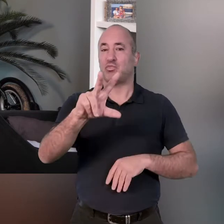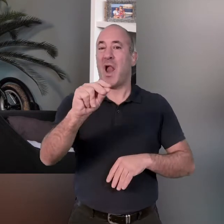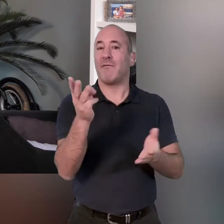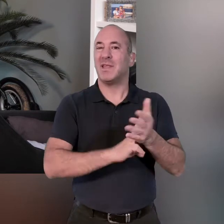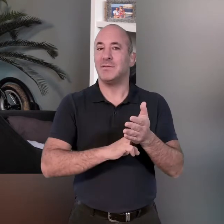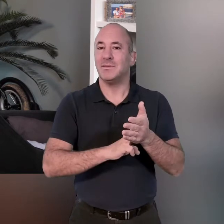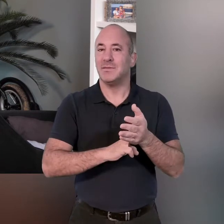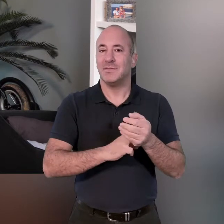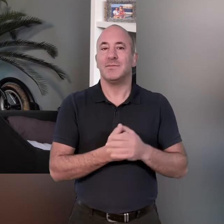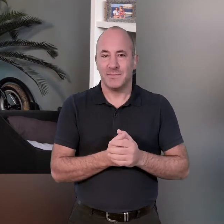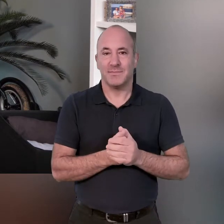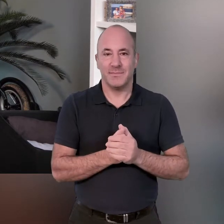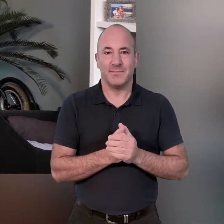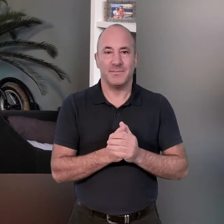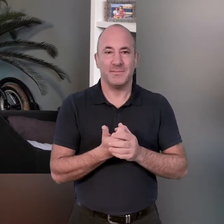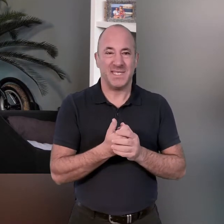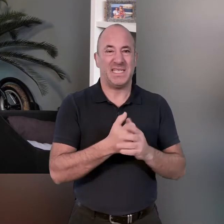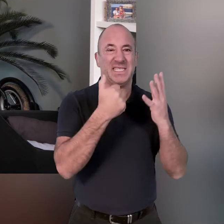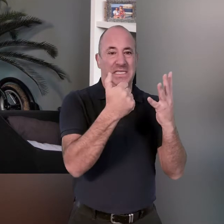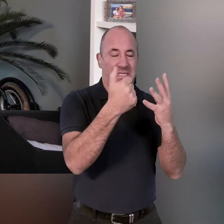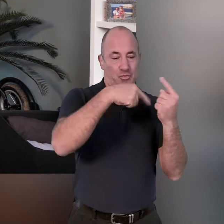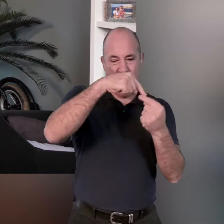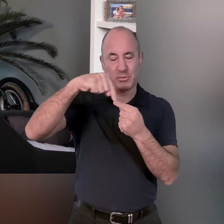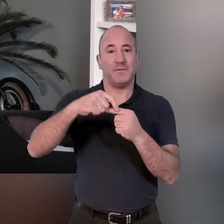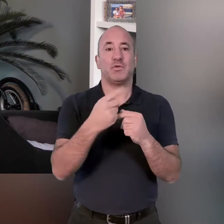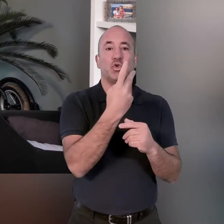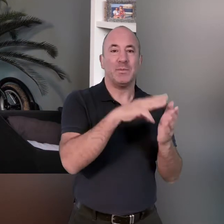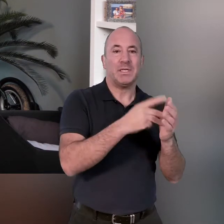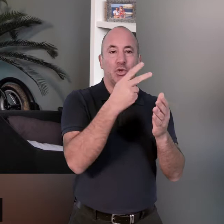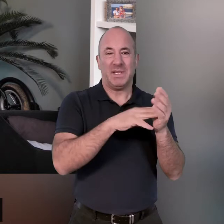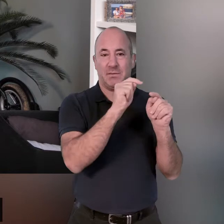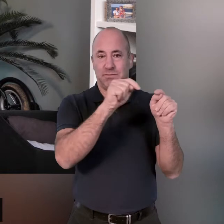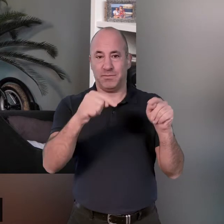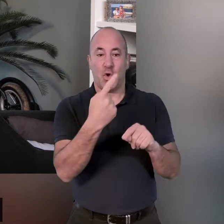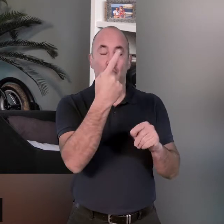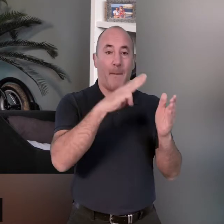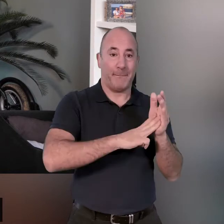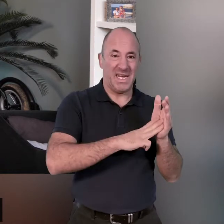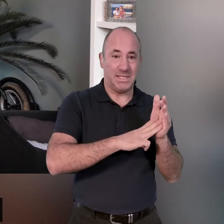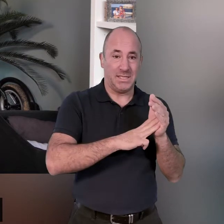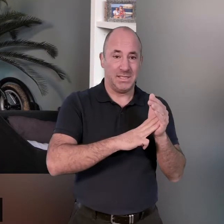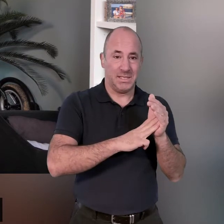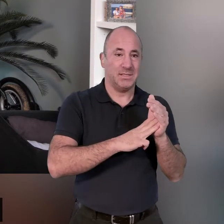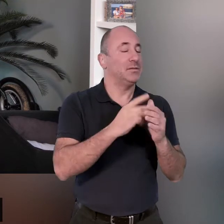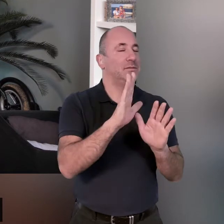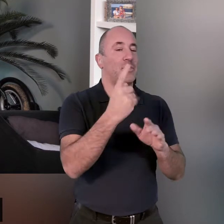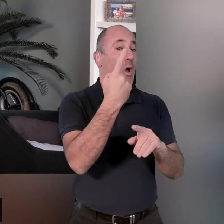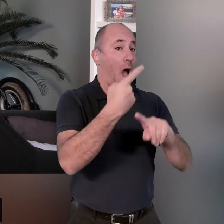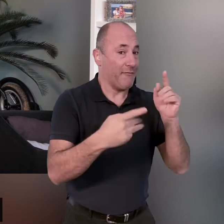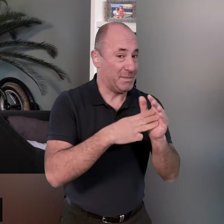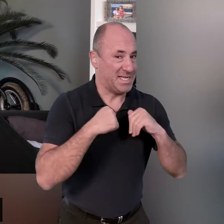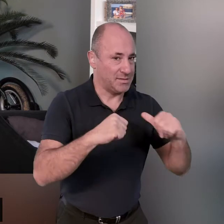going to be 12 minutes, and that's going to be made up of 6 rounds of 2 minutes where we are working 1 minute 30